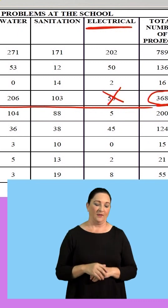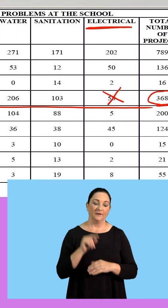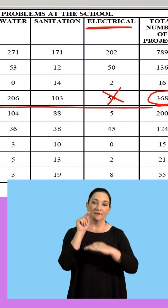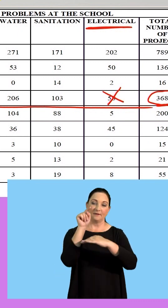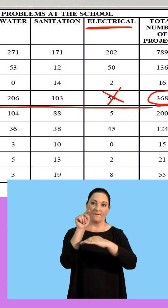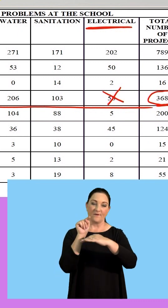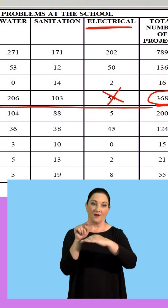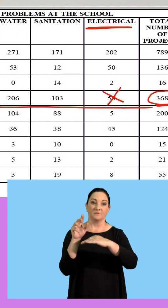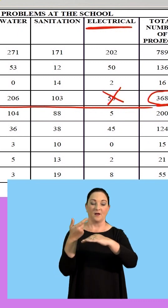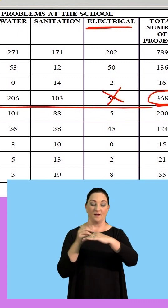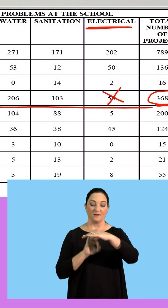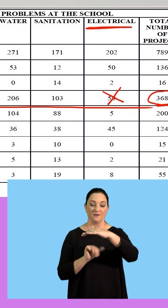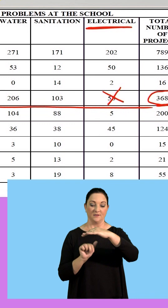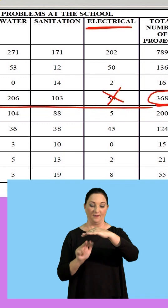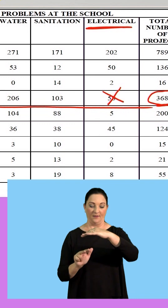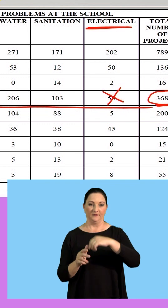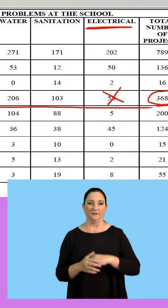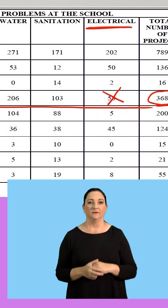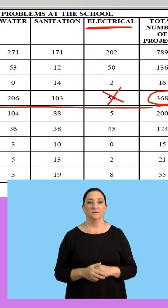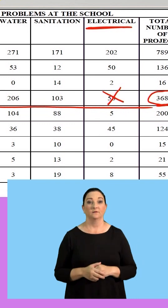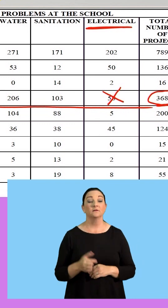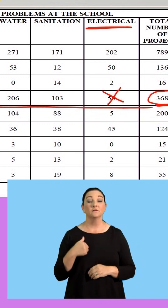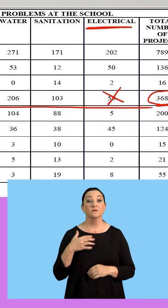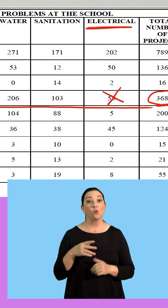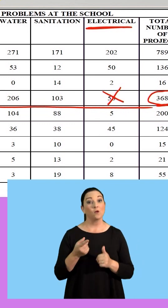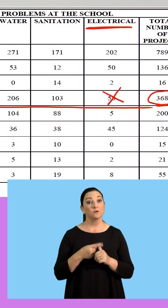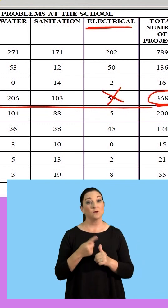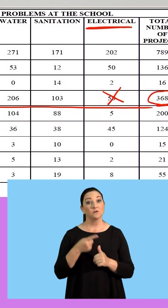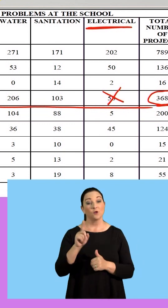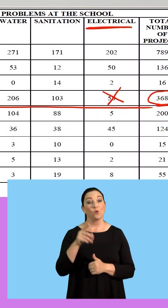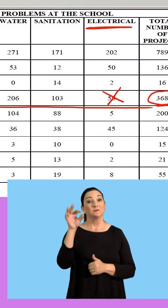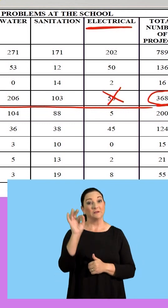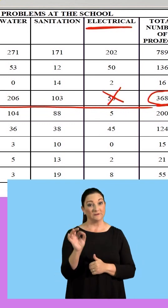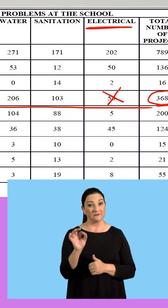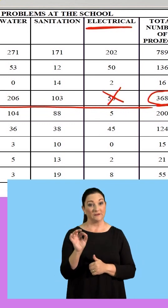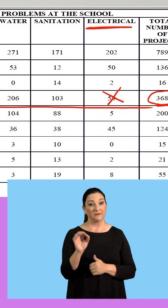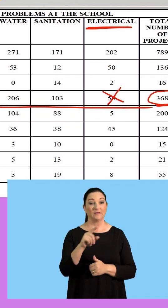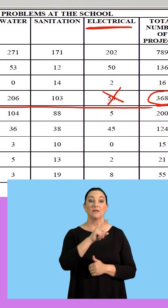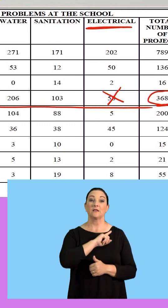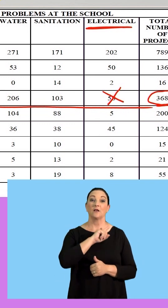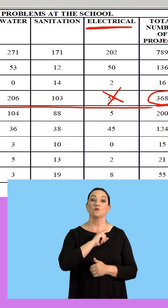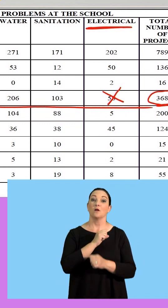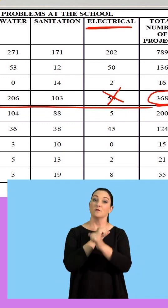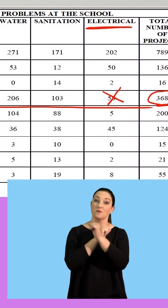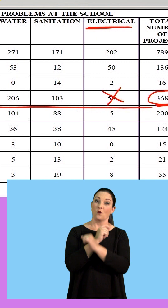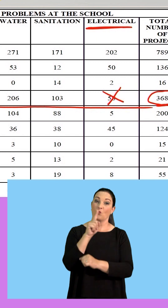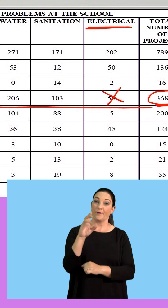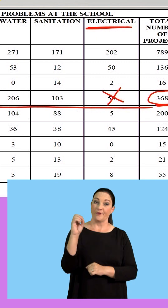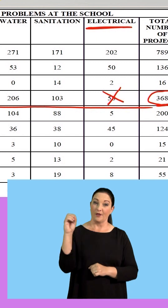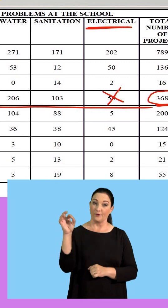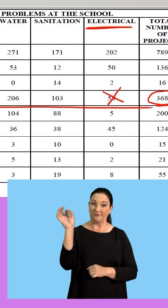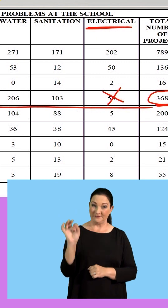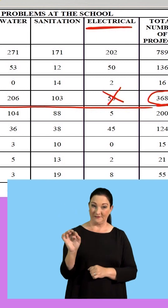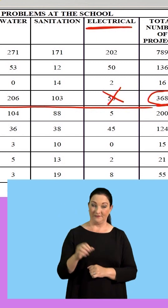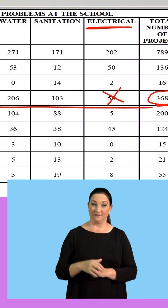say 310 divided by 368. And since I want my answer to be percentage,